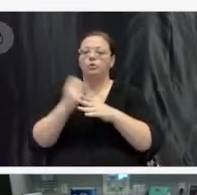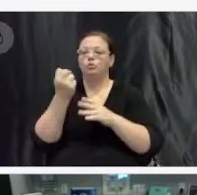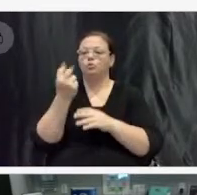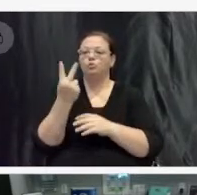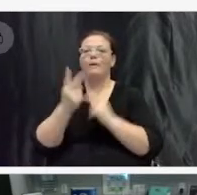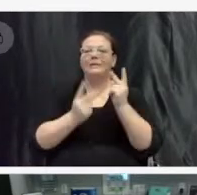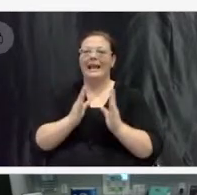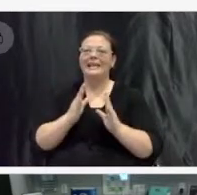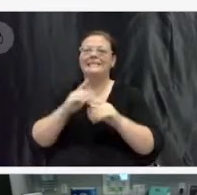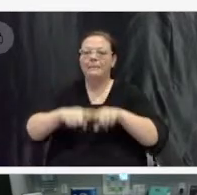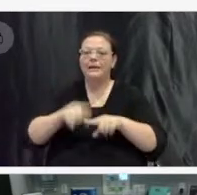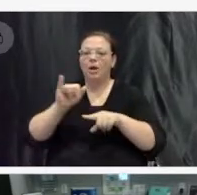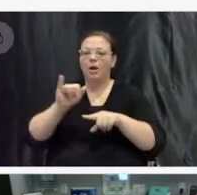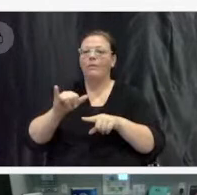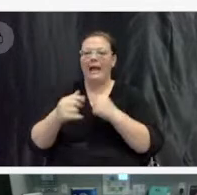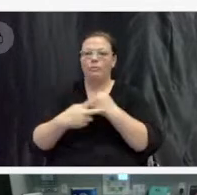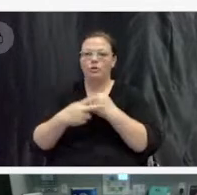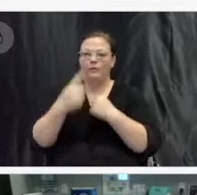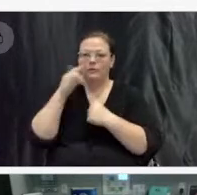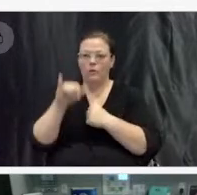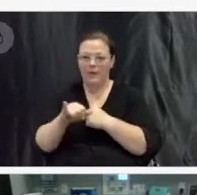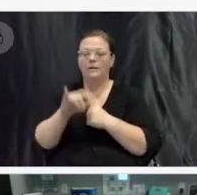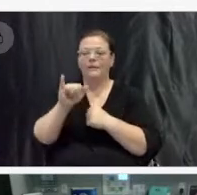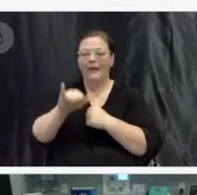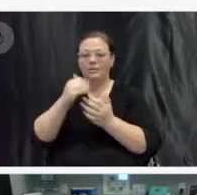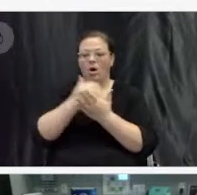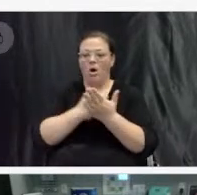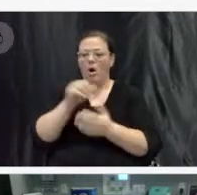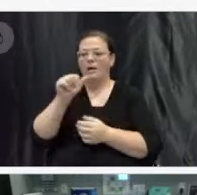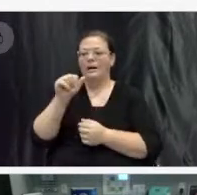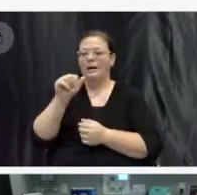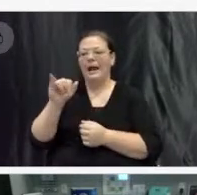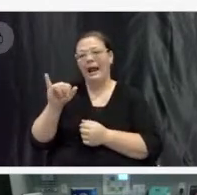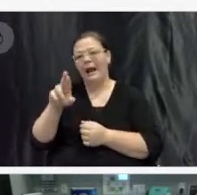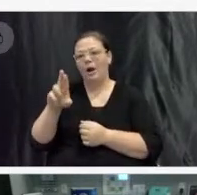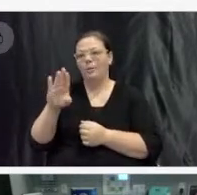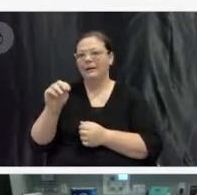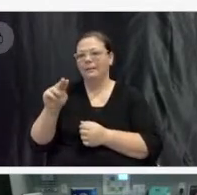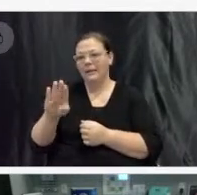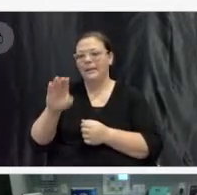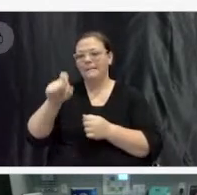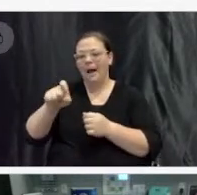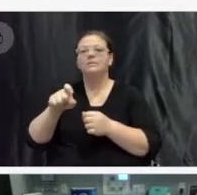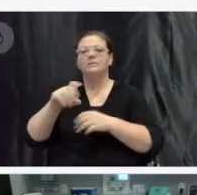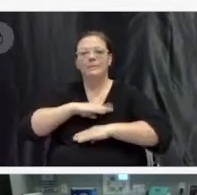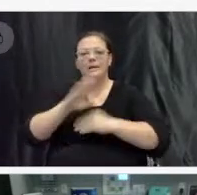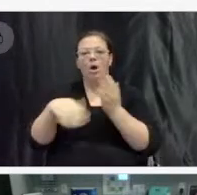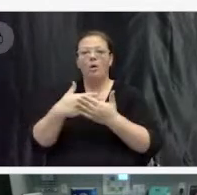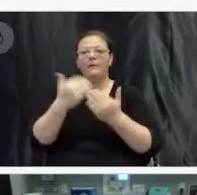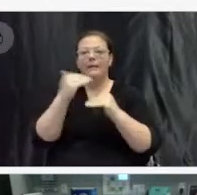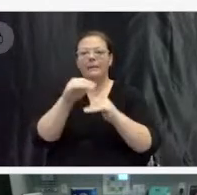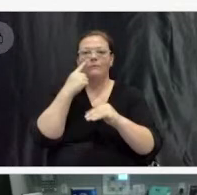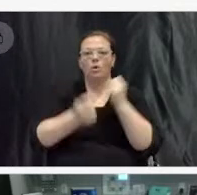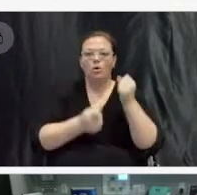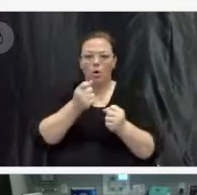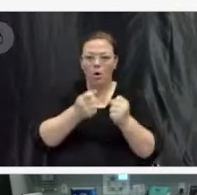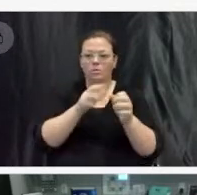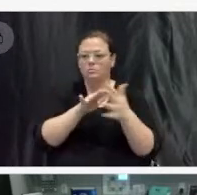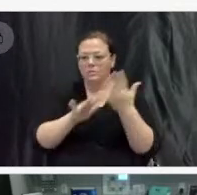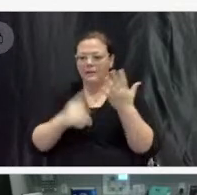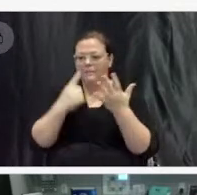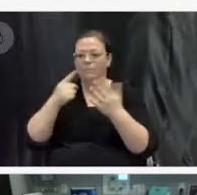reservation. This is what is listed on Airbnb. Must meet the vehicle limit, must agree to all other house rules before the booking was